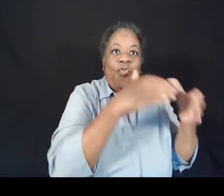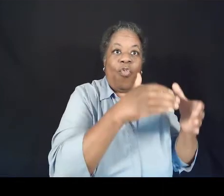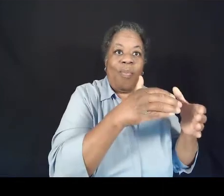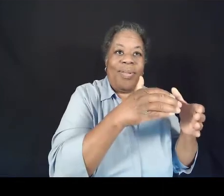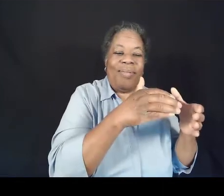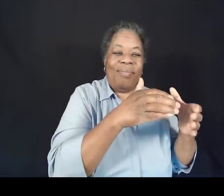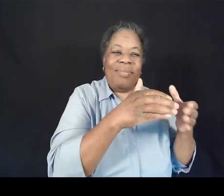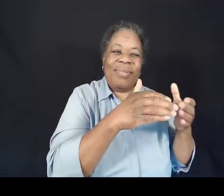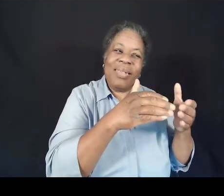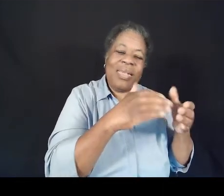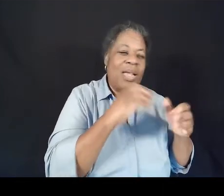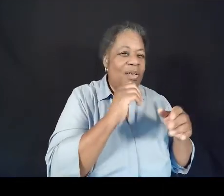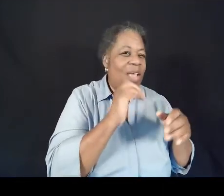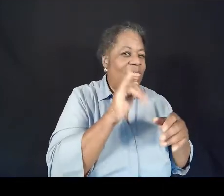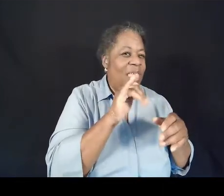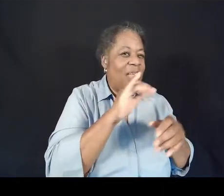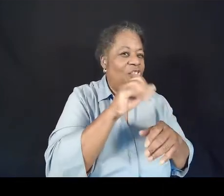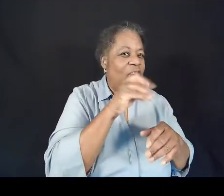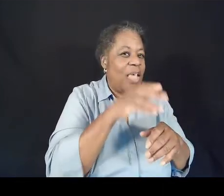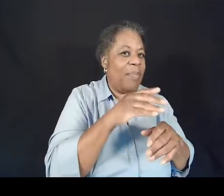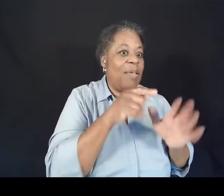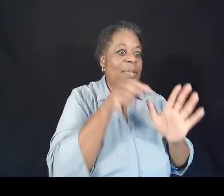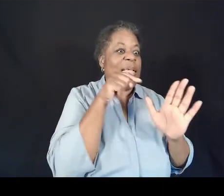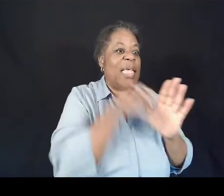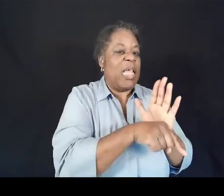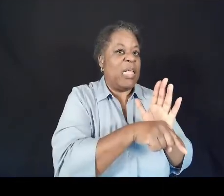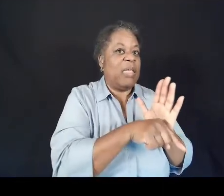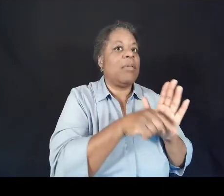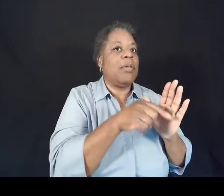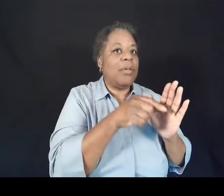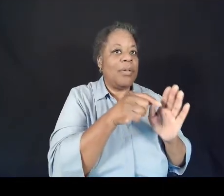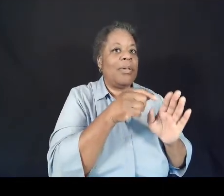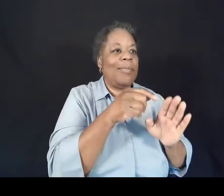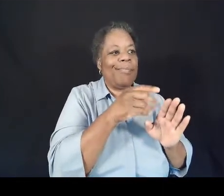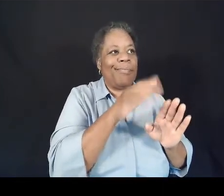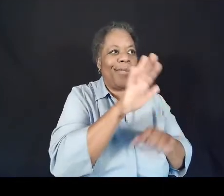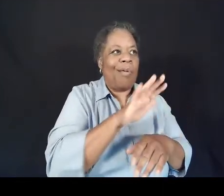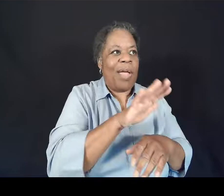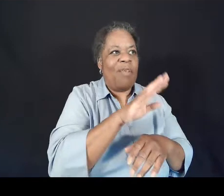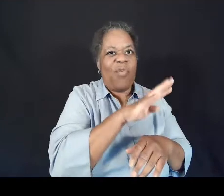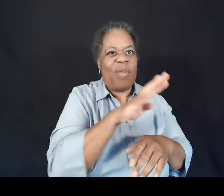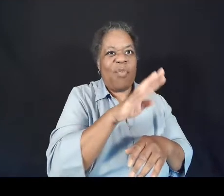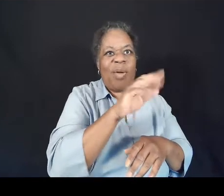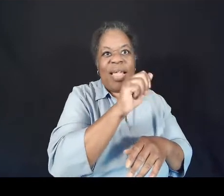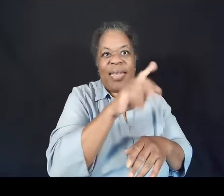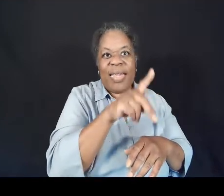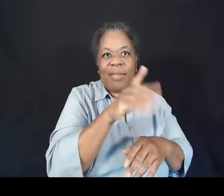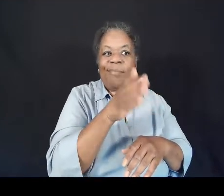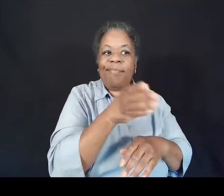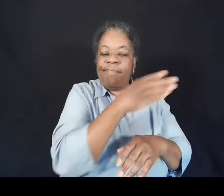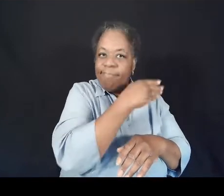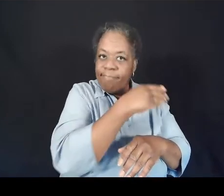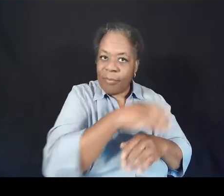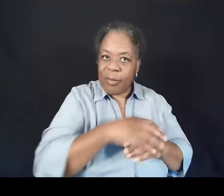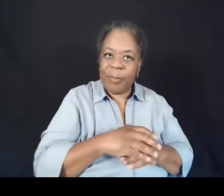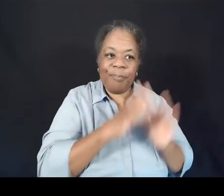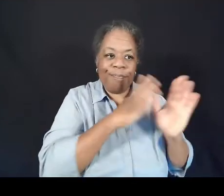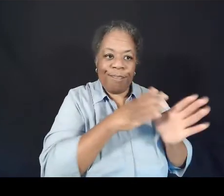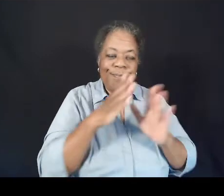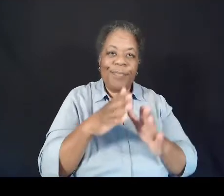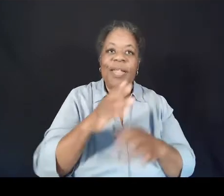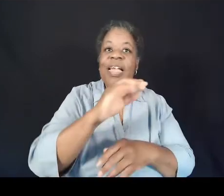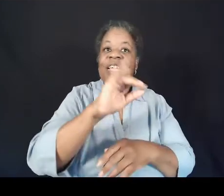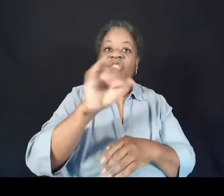James, because he was put to death by Herod Agrippa somewhere around 44 AD. There's James the